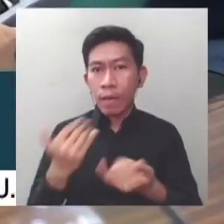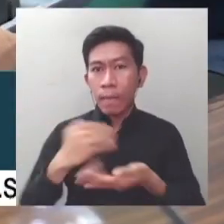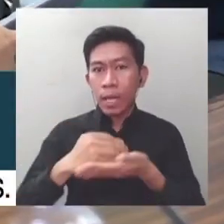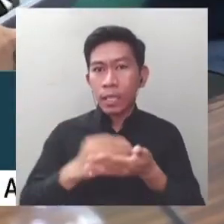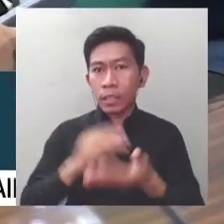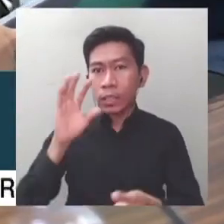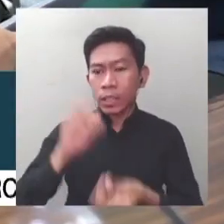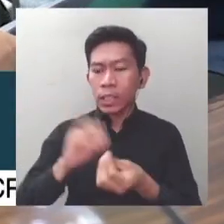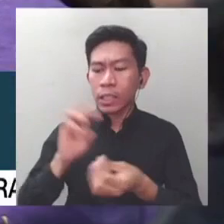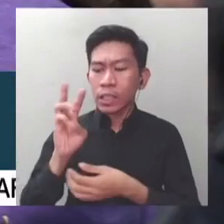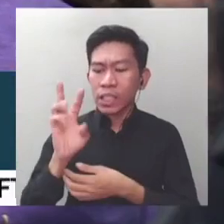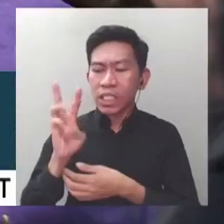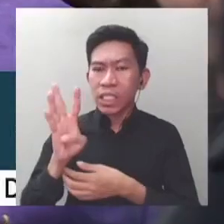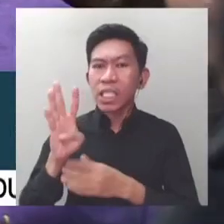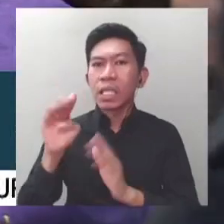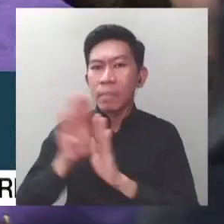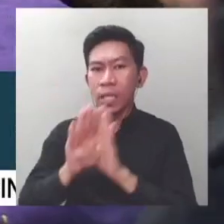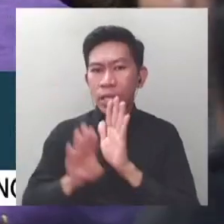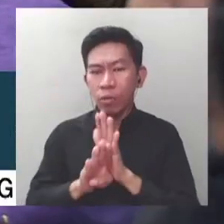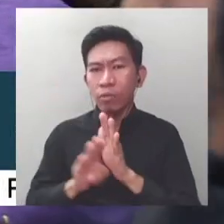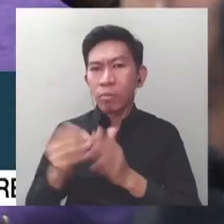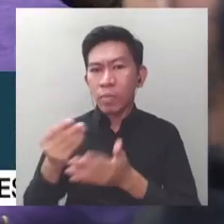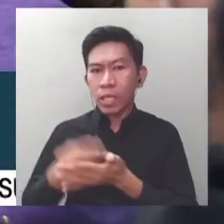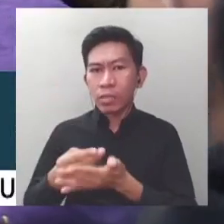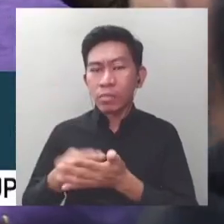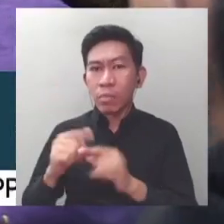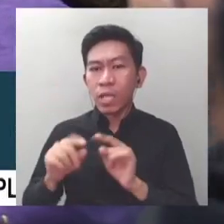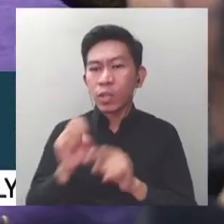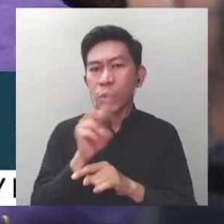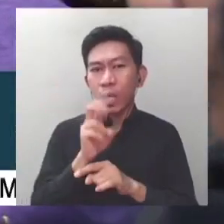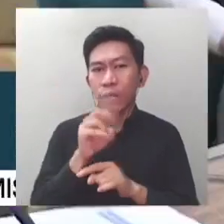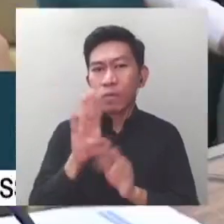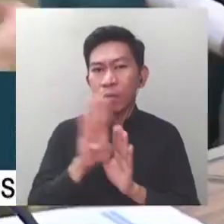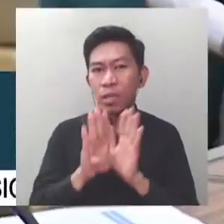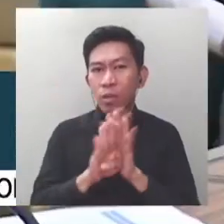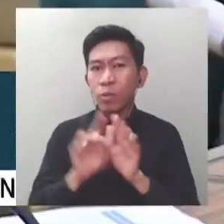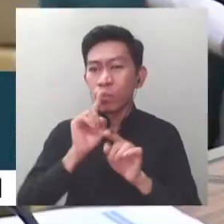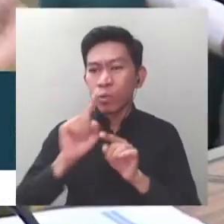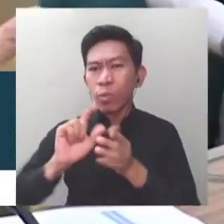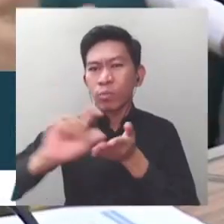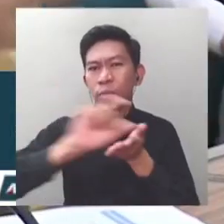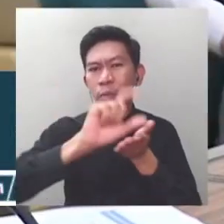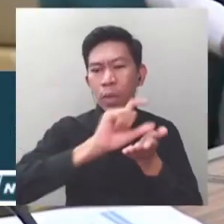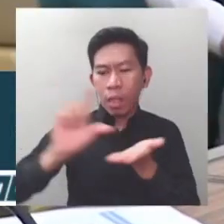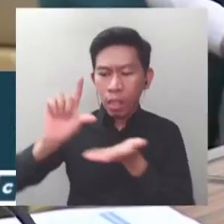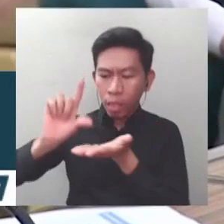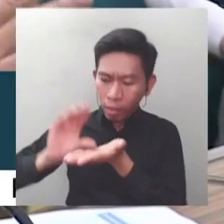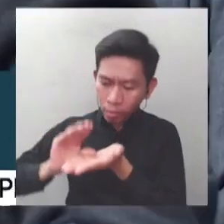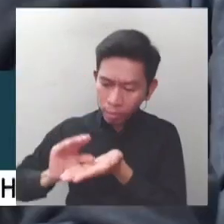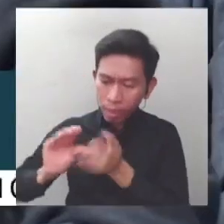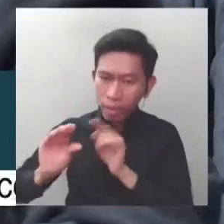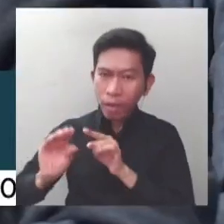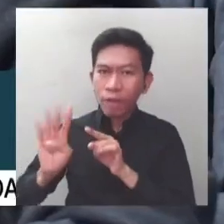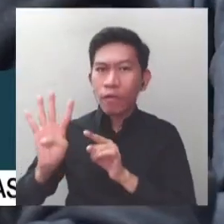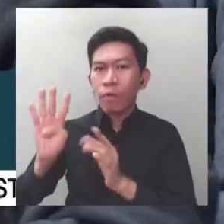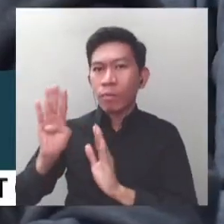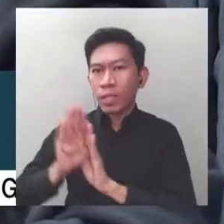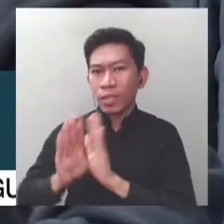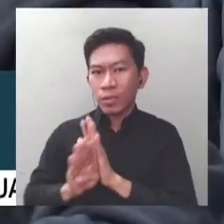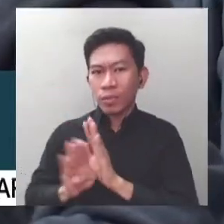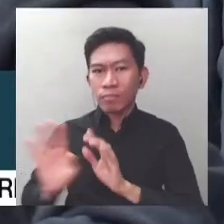pesos, but nearly 12 billion pesos would go to its attached agency, the Overseas Workers Welfare Administration.